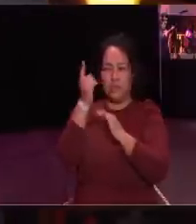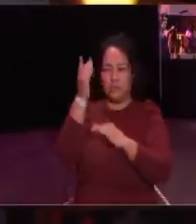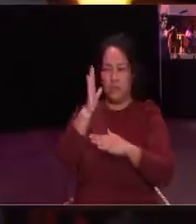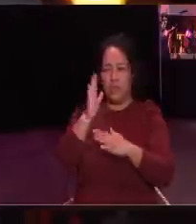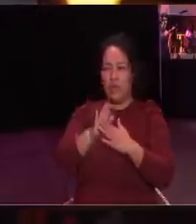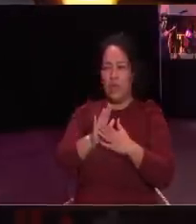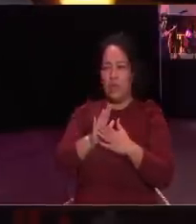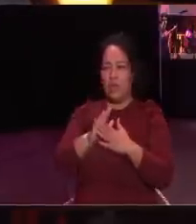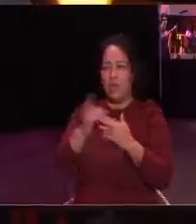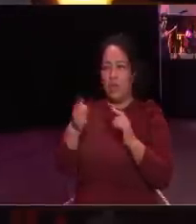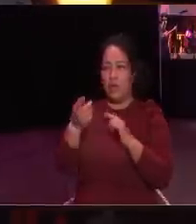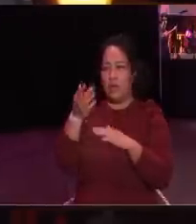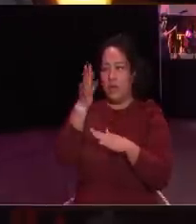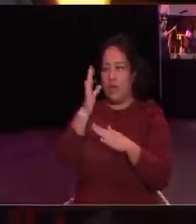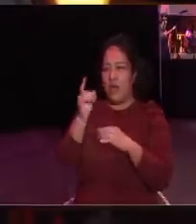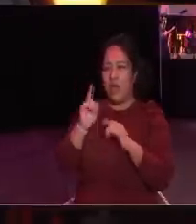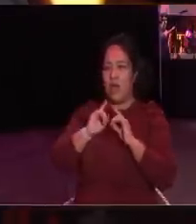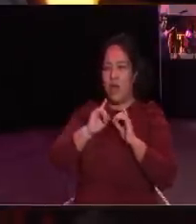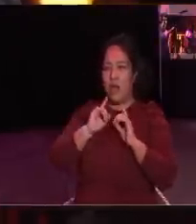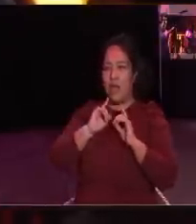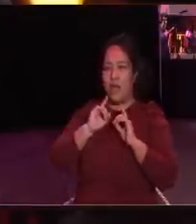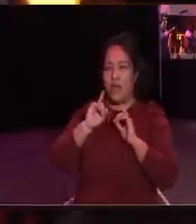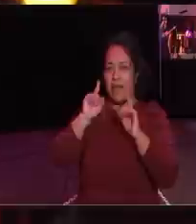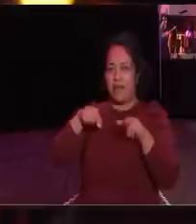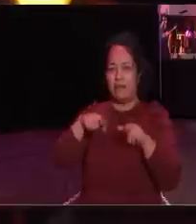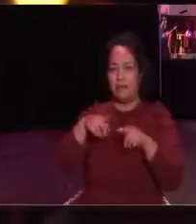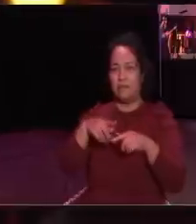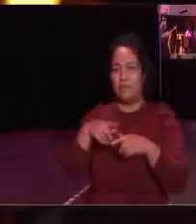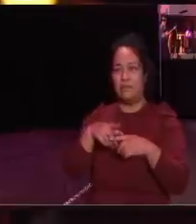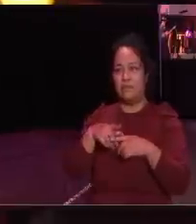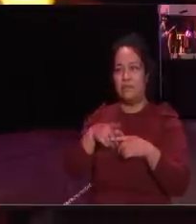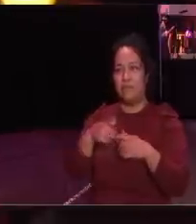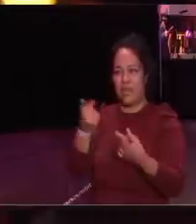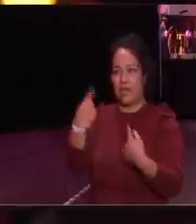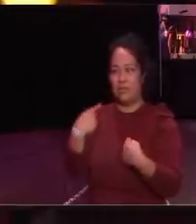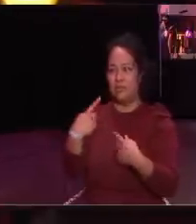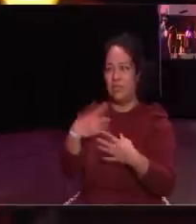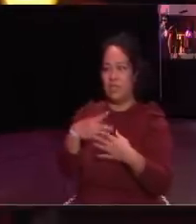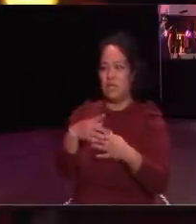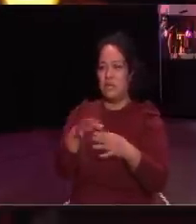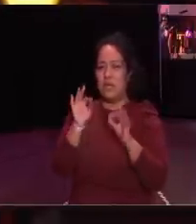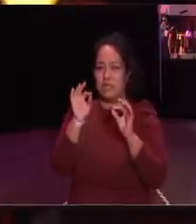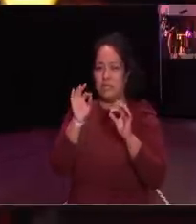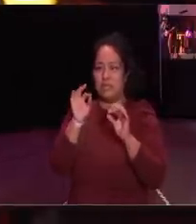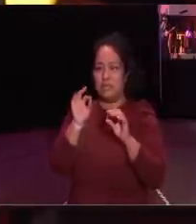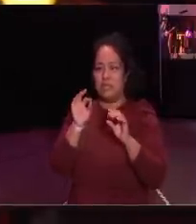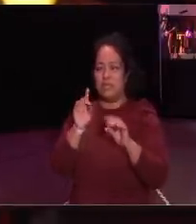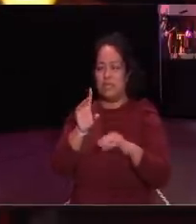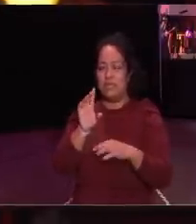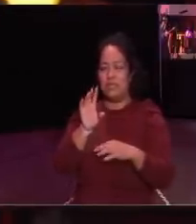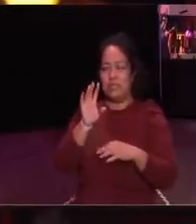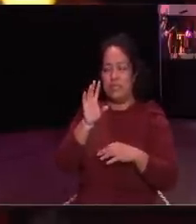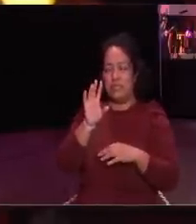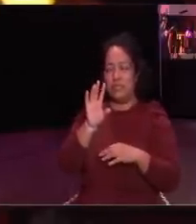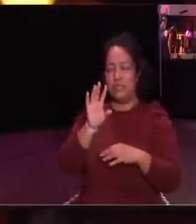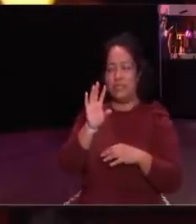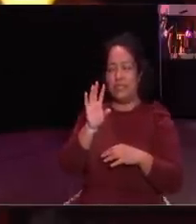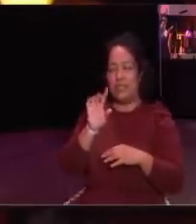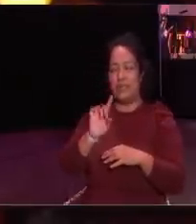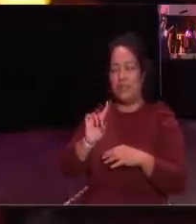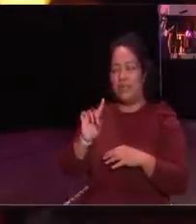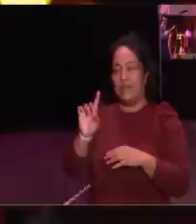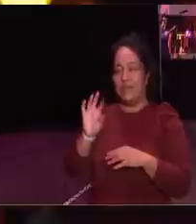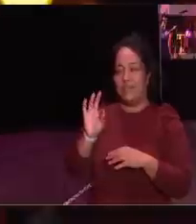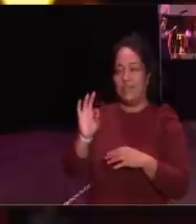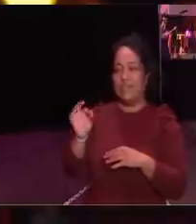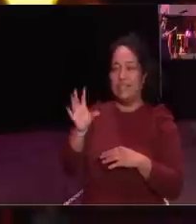obra. When God asked me to be dedicated to his work. Año 1990. In 1990. Dios me dijo, Juan, necesito que te